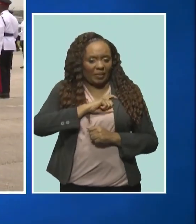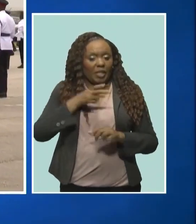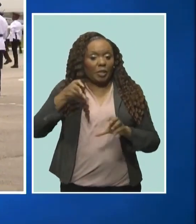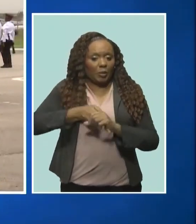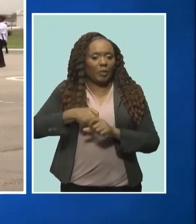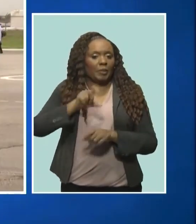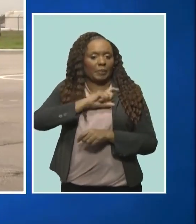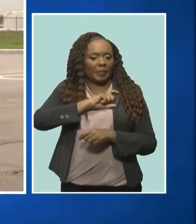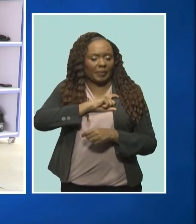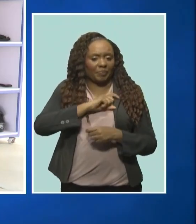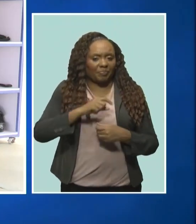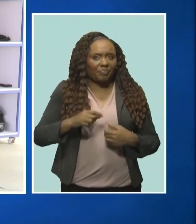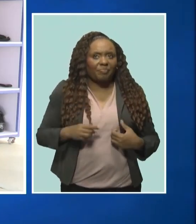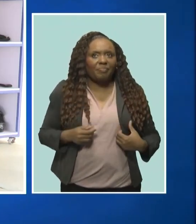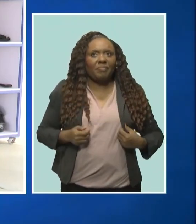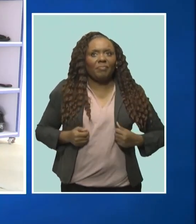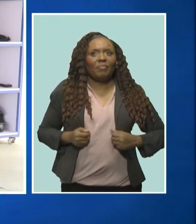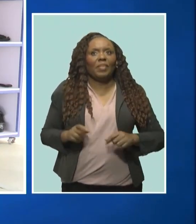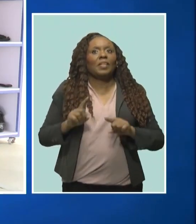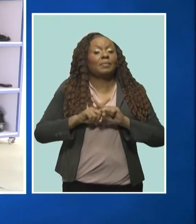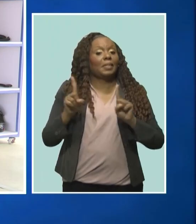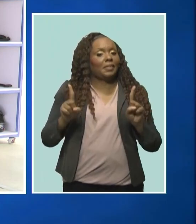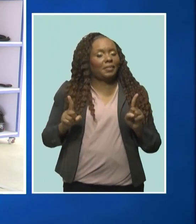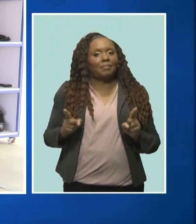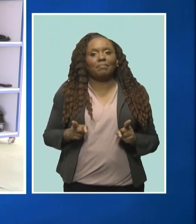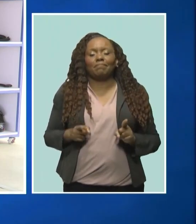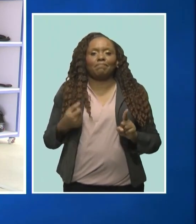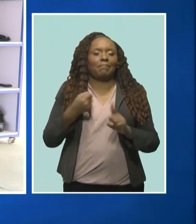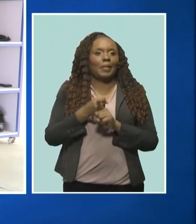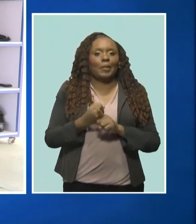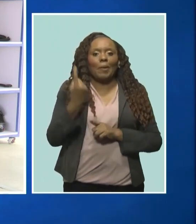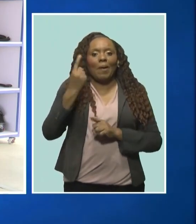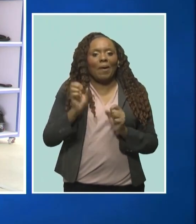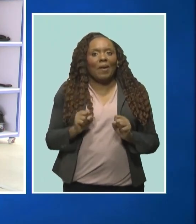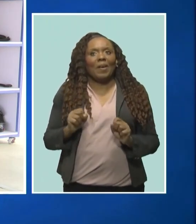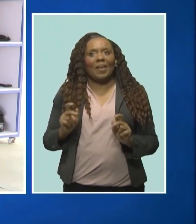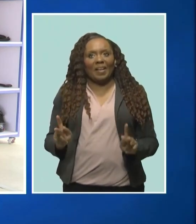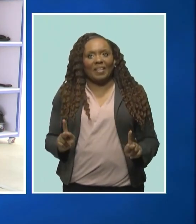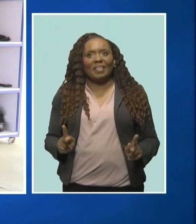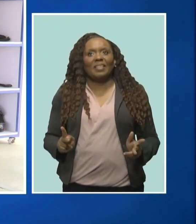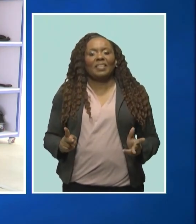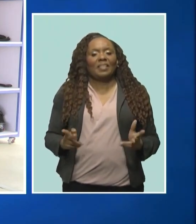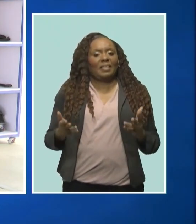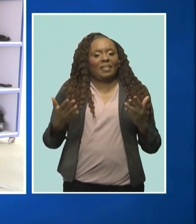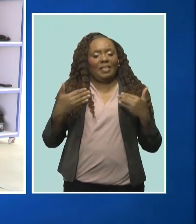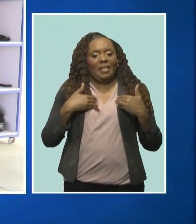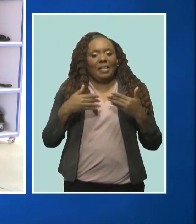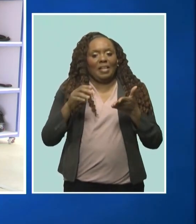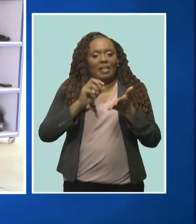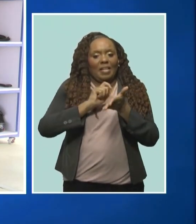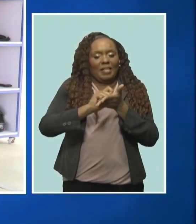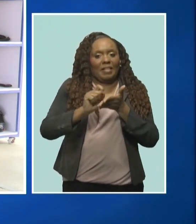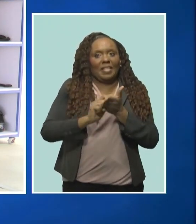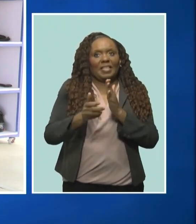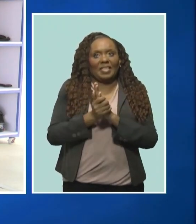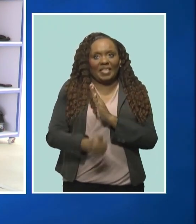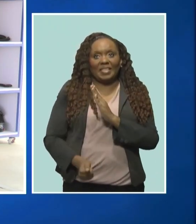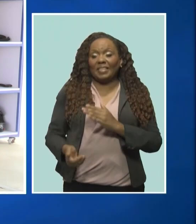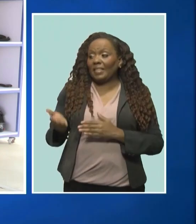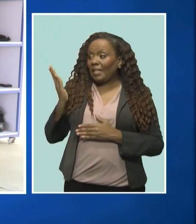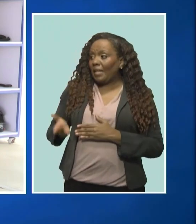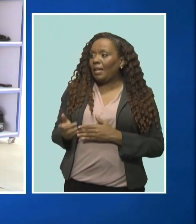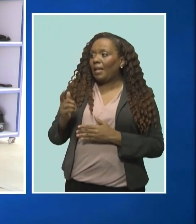Force. As fate would have it, he saw the opportunity to hone his report writing skills while there. I left the